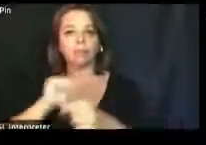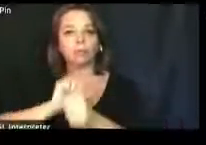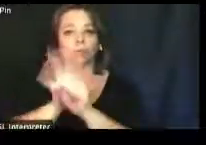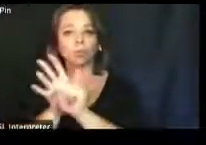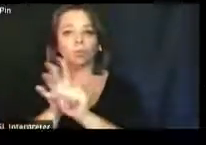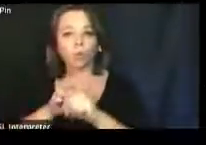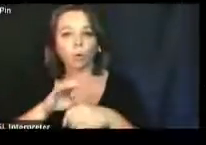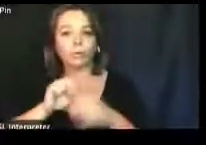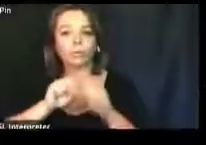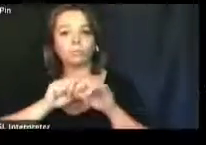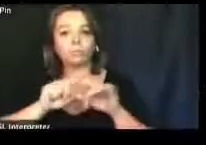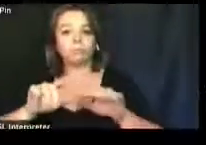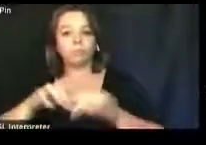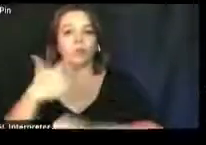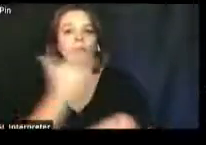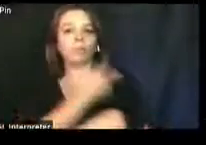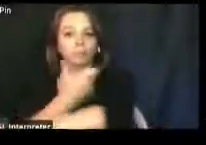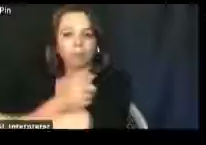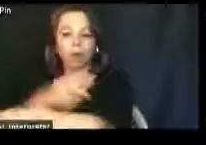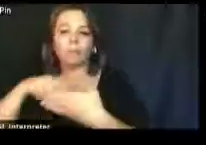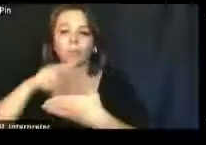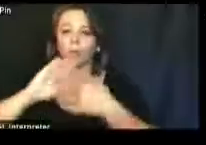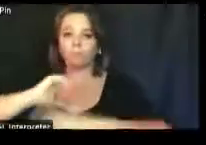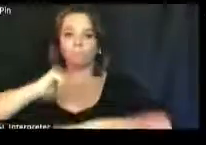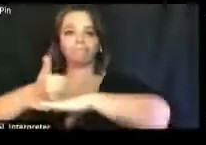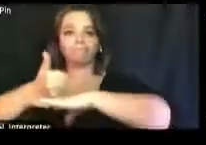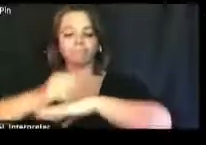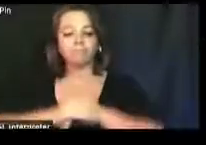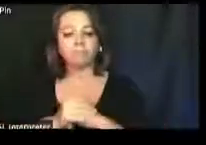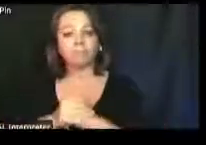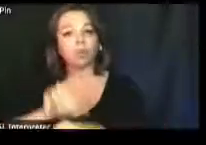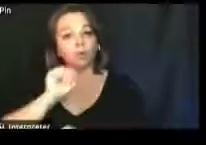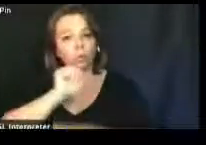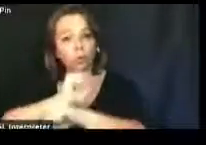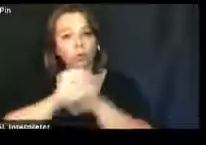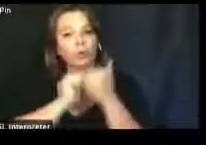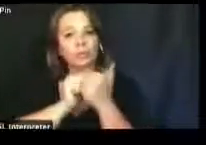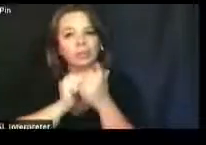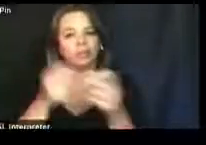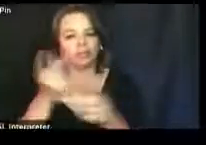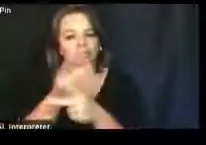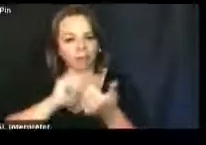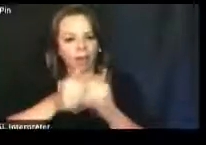work collaboratively with our state and federal partners to get the resources that we needed. And then we